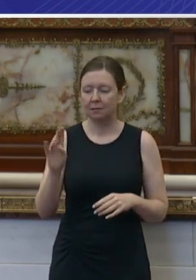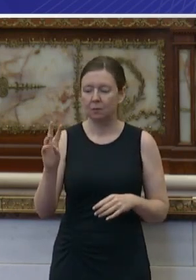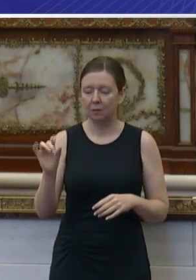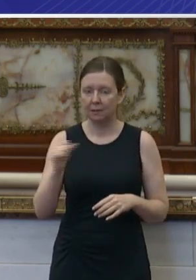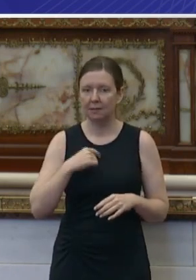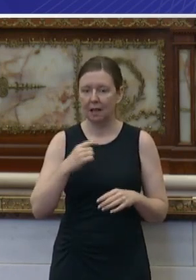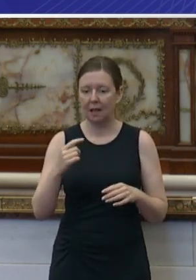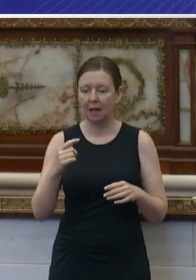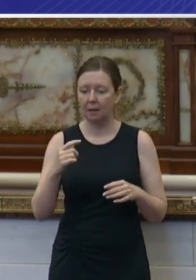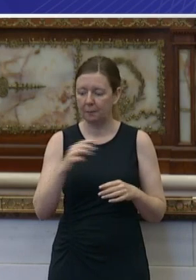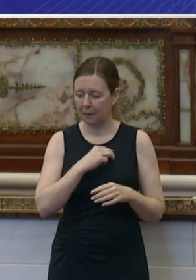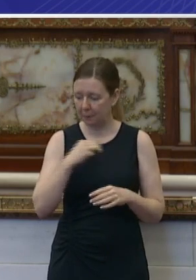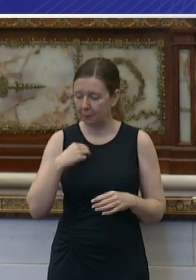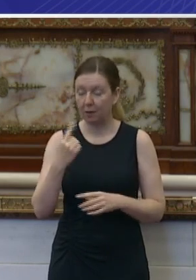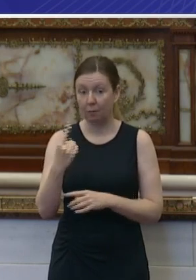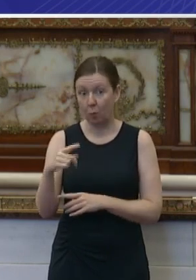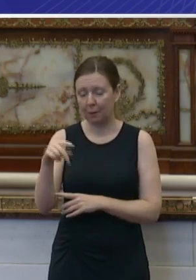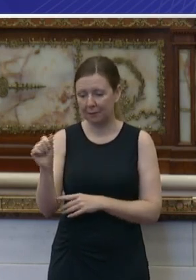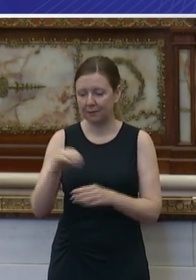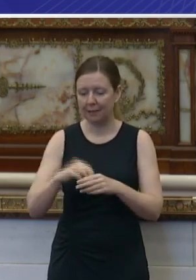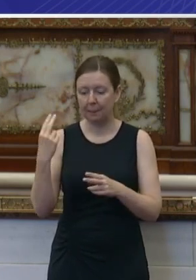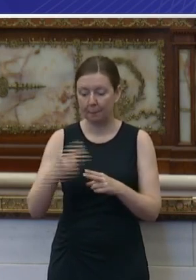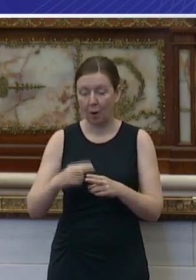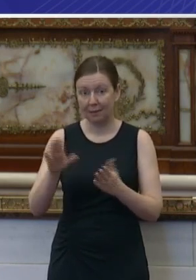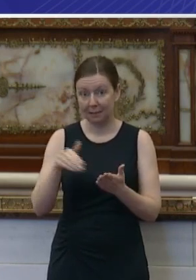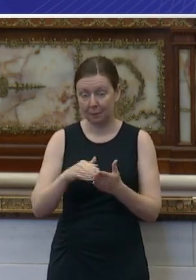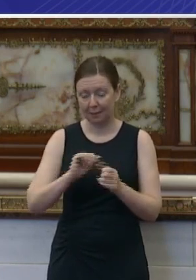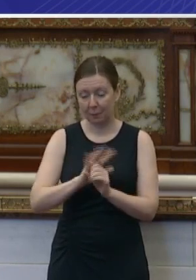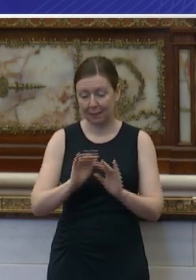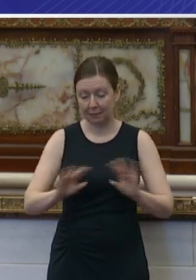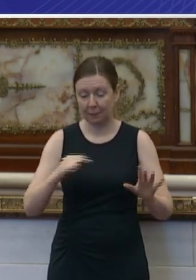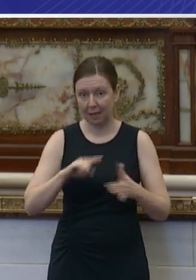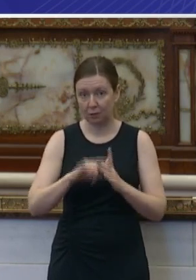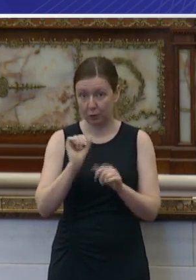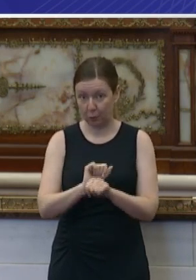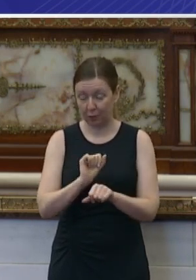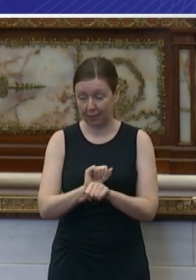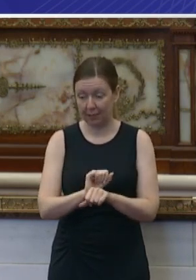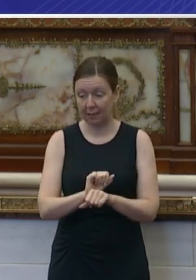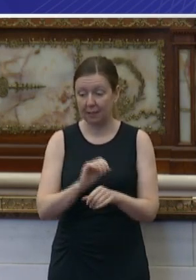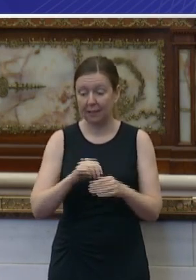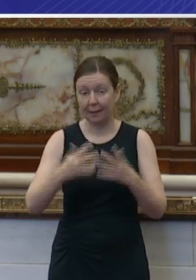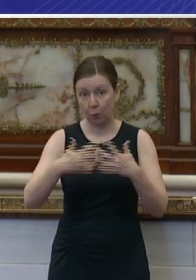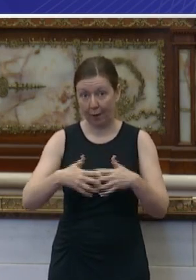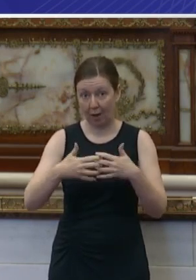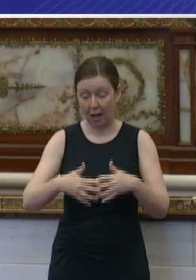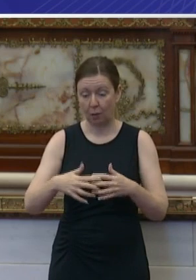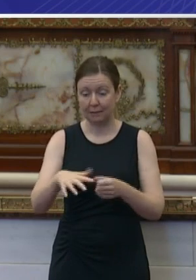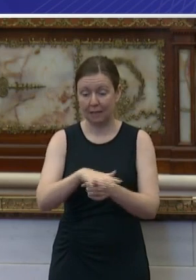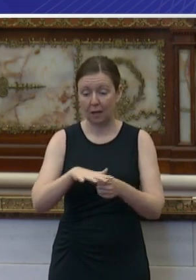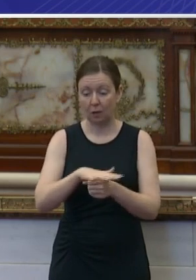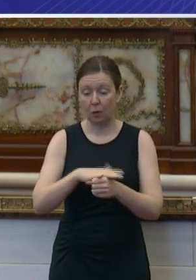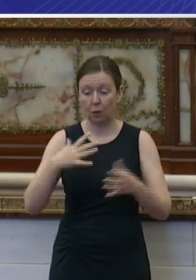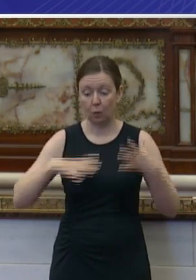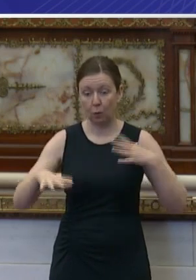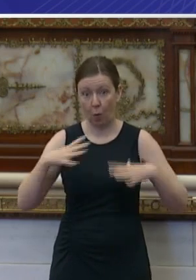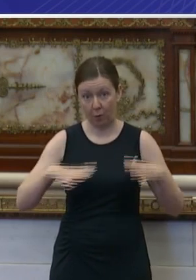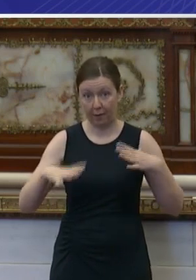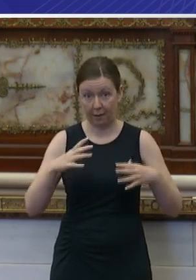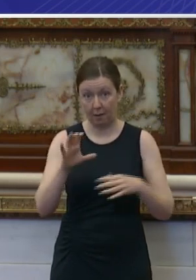I'm a member of One Pennsylvania. In March, in the midst of the pandemic, I started working in a warehouse at a local clothing